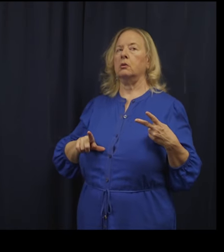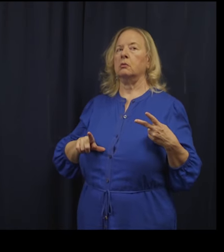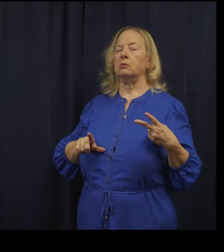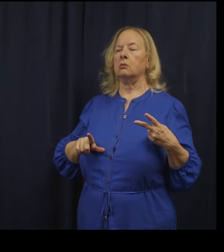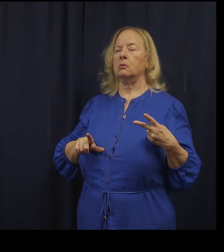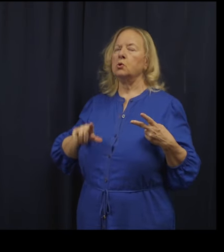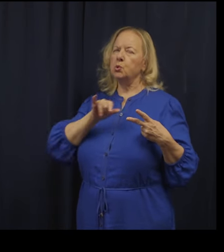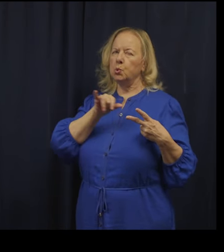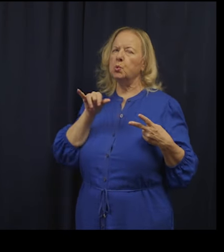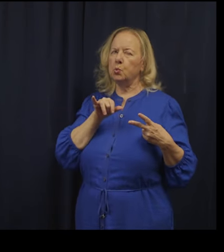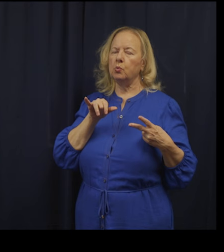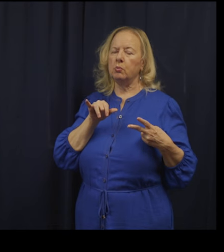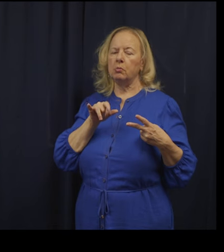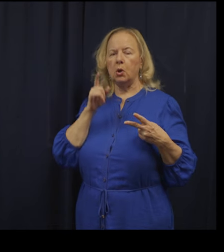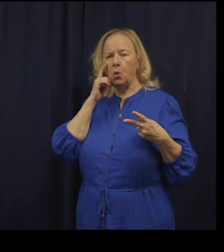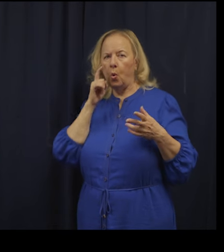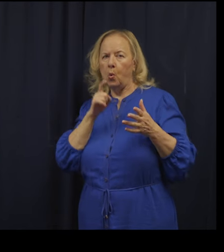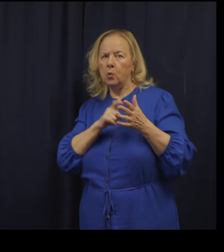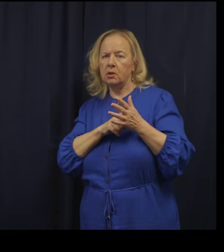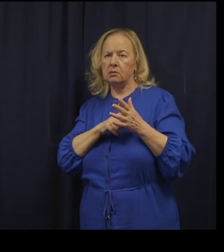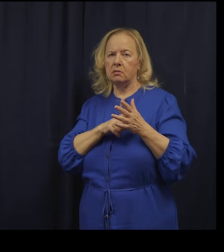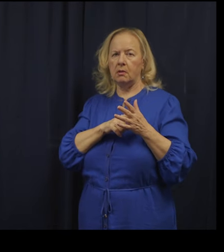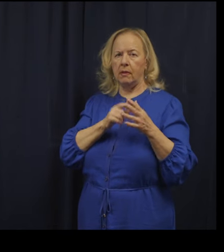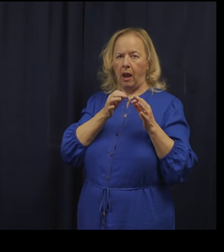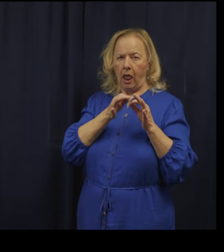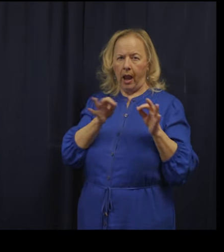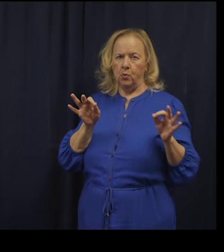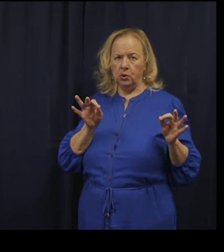well, but I want you to listen to this first.